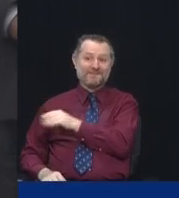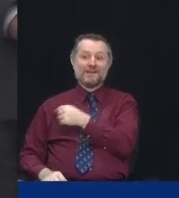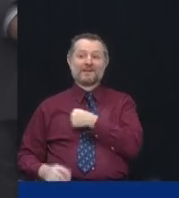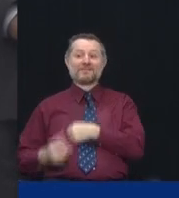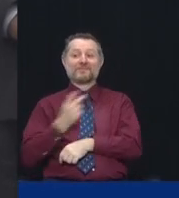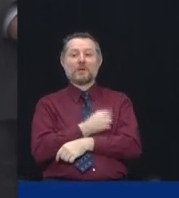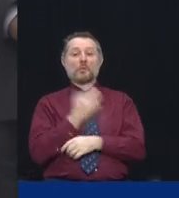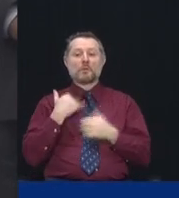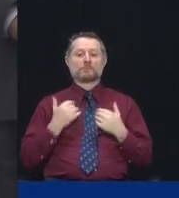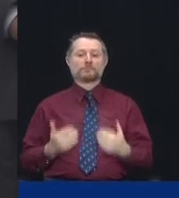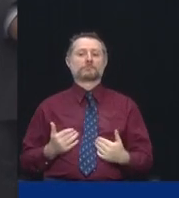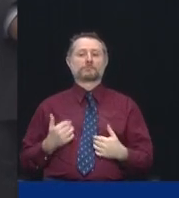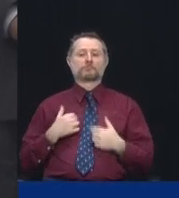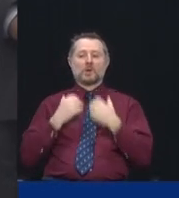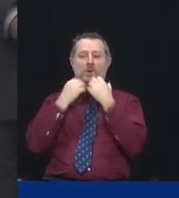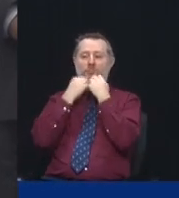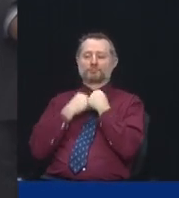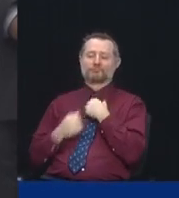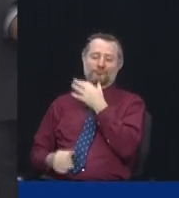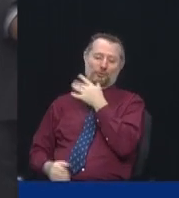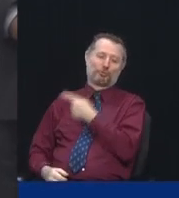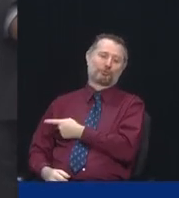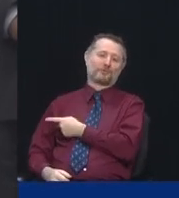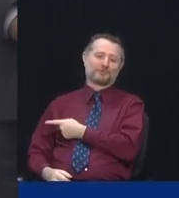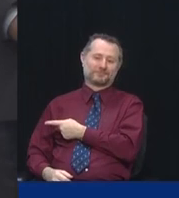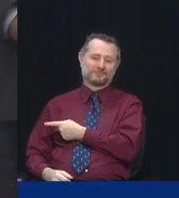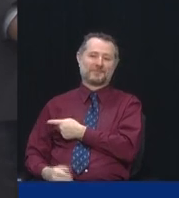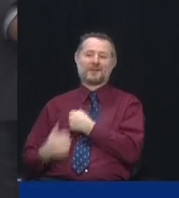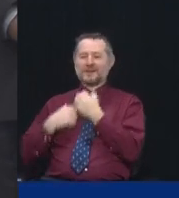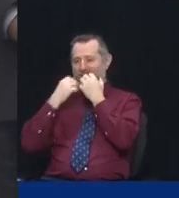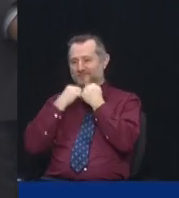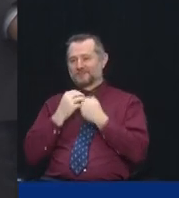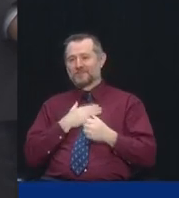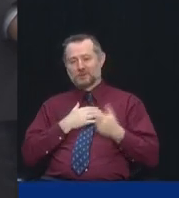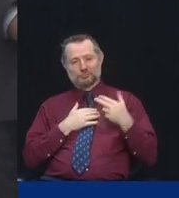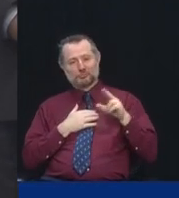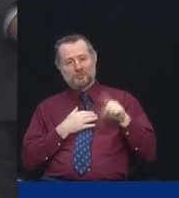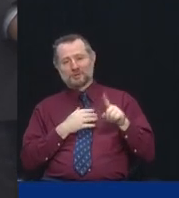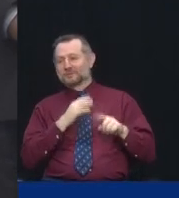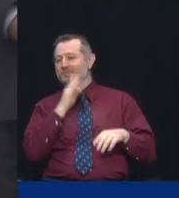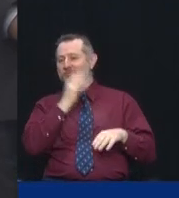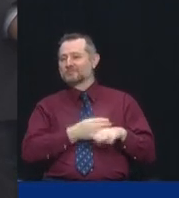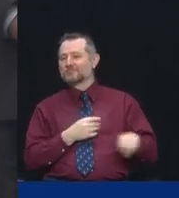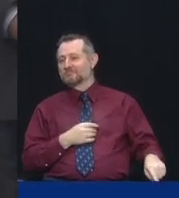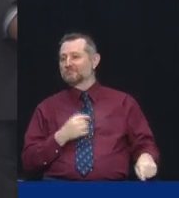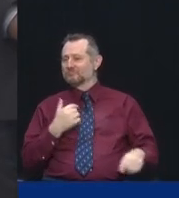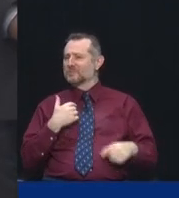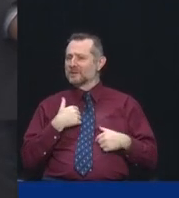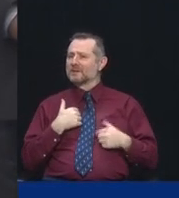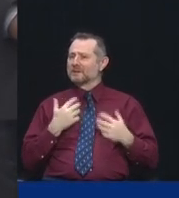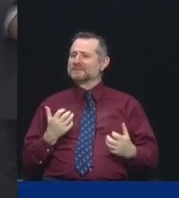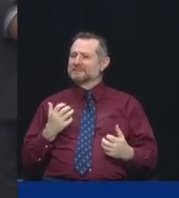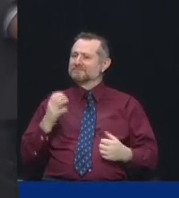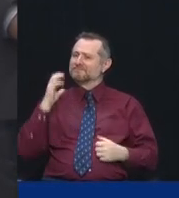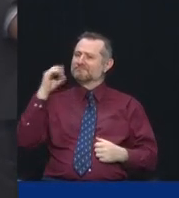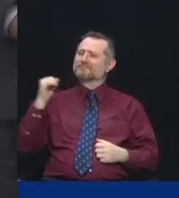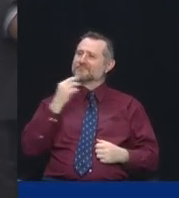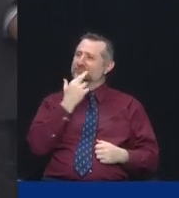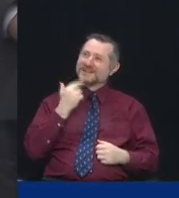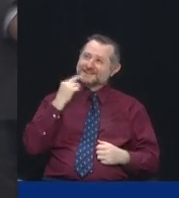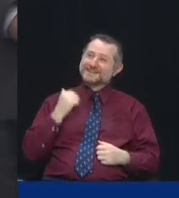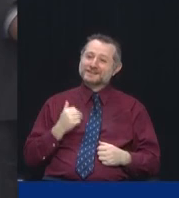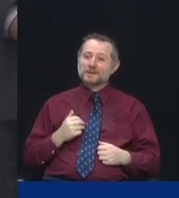care about her and because I care about my grandson. And by the way, I would like to go out to a restaurant, have a meal and a